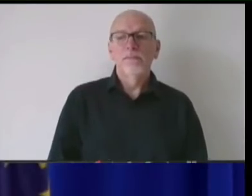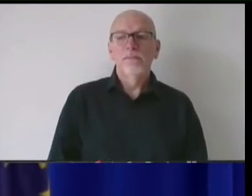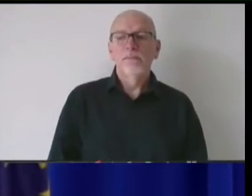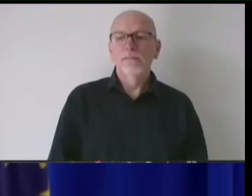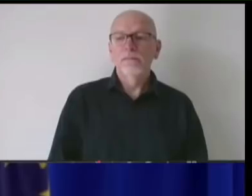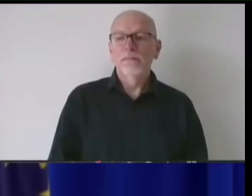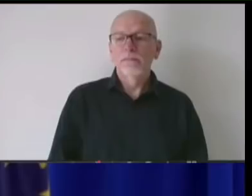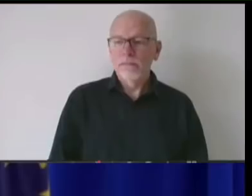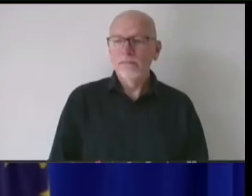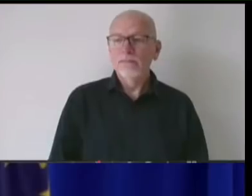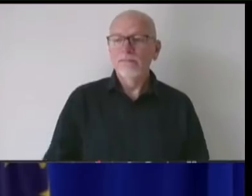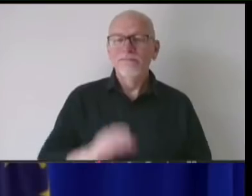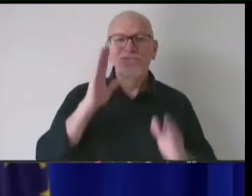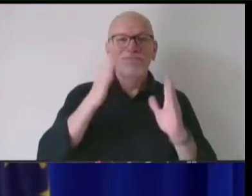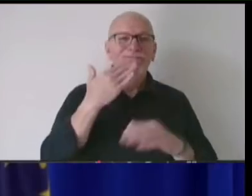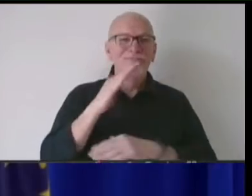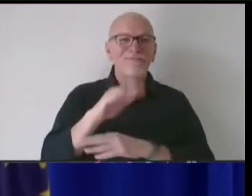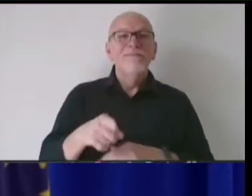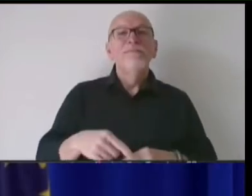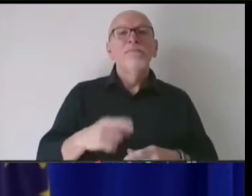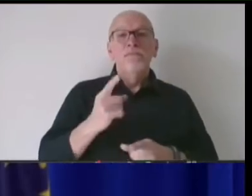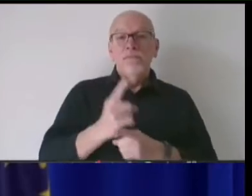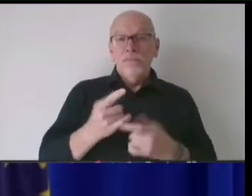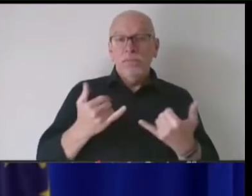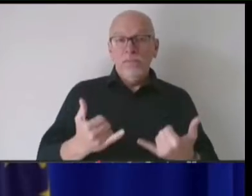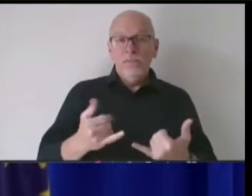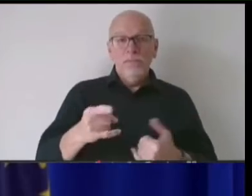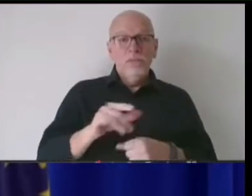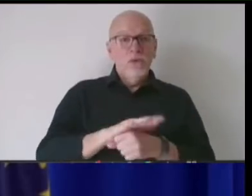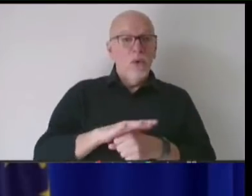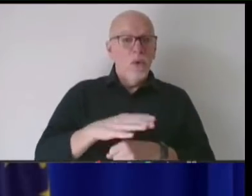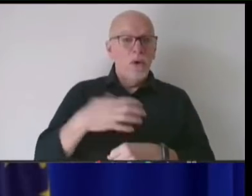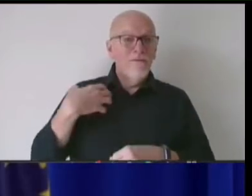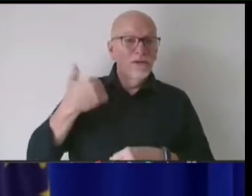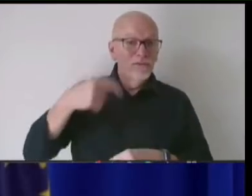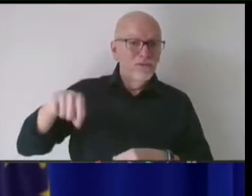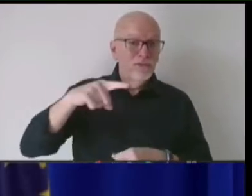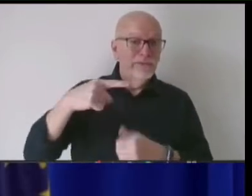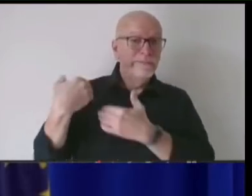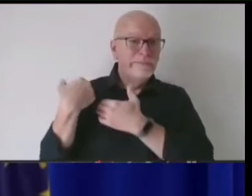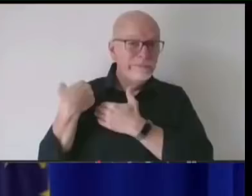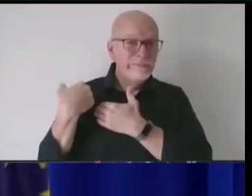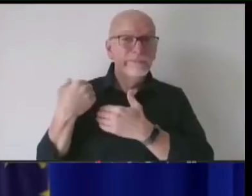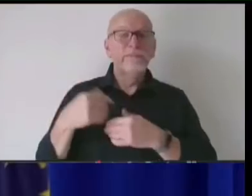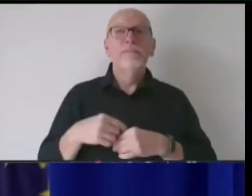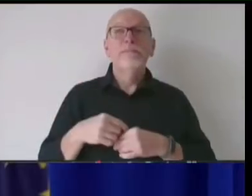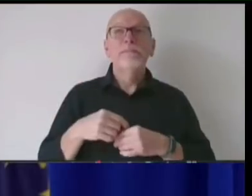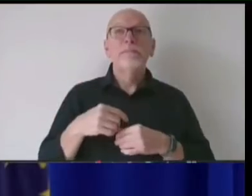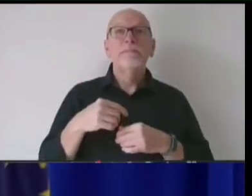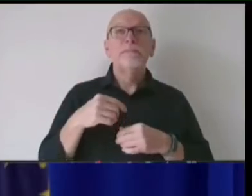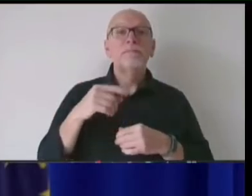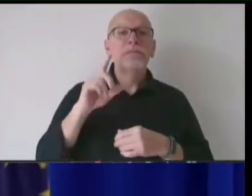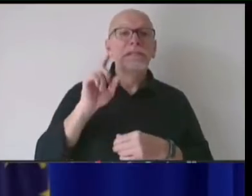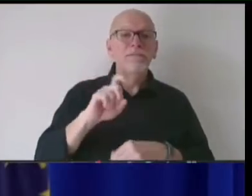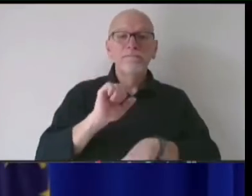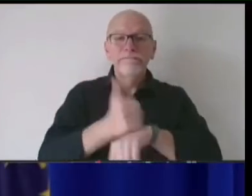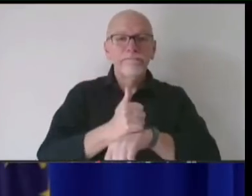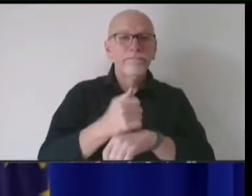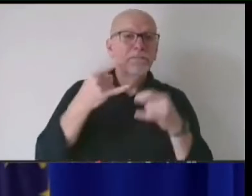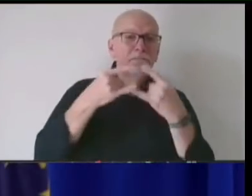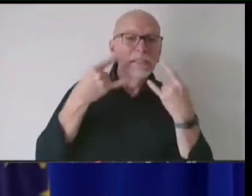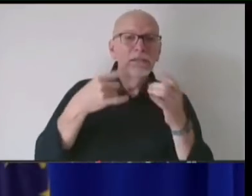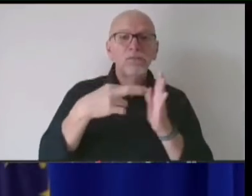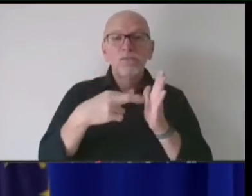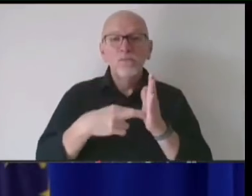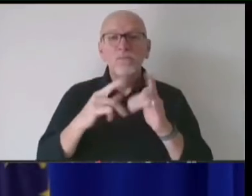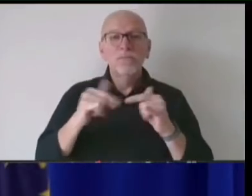Hi, good afternoon. So right now, with local officials being tasked with the responsibility of imposing mask rules when it comes to